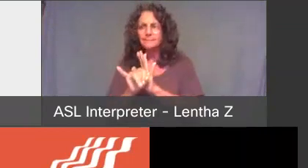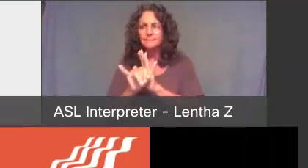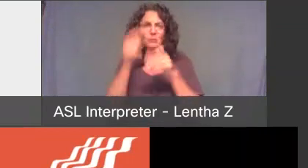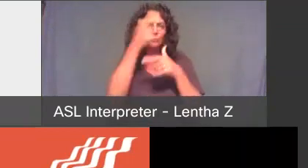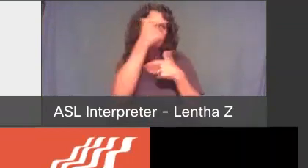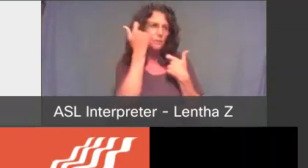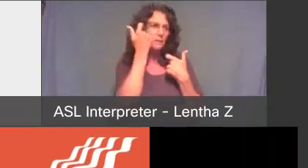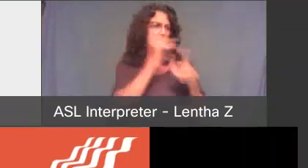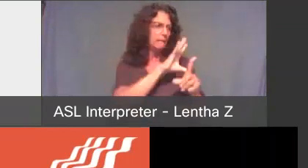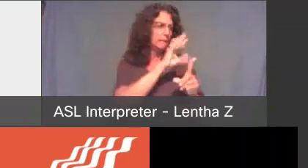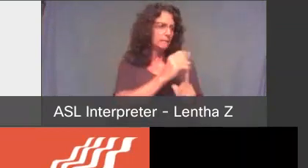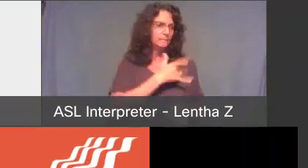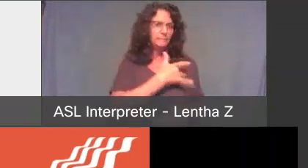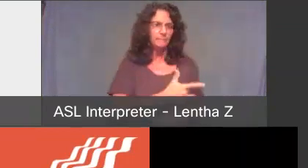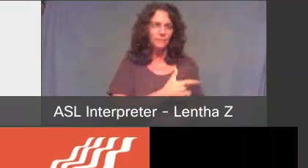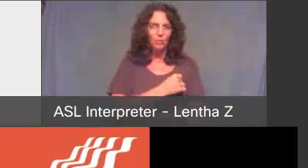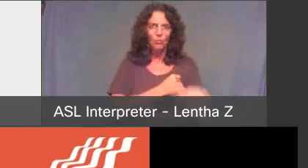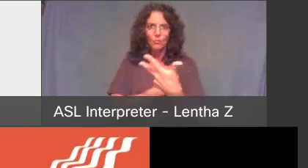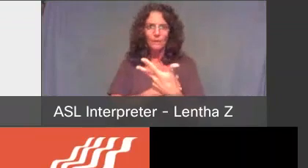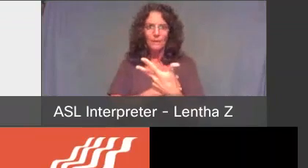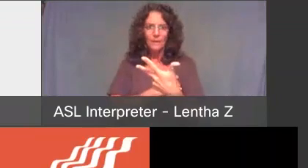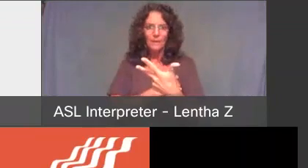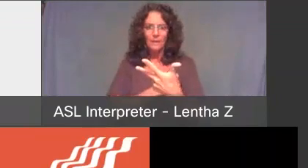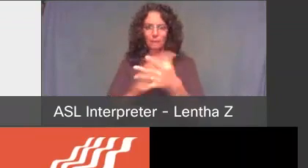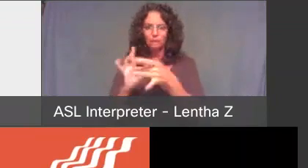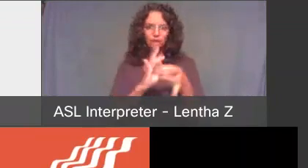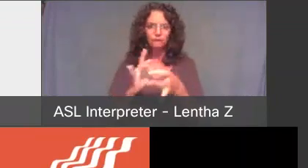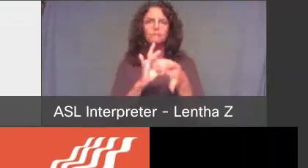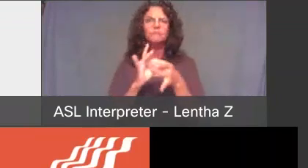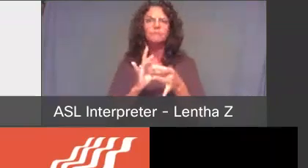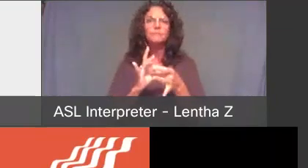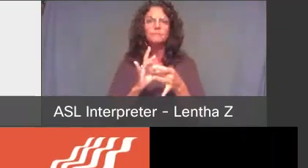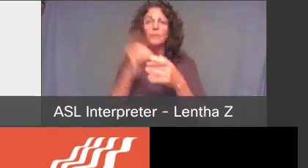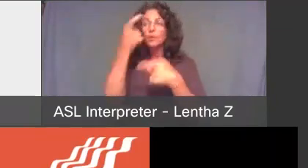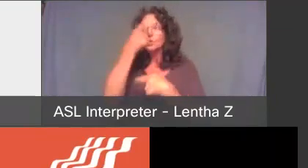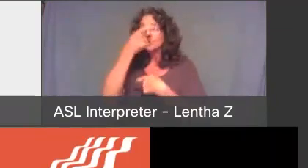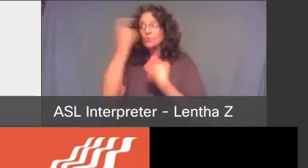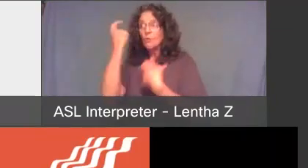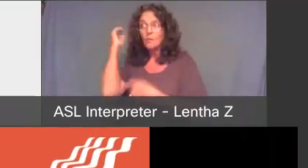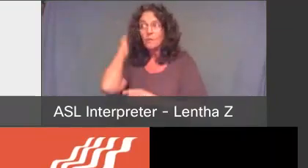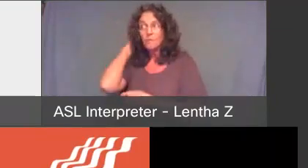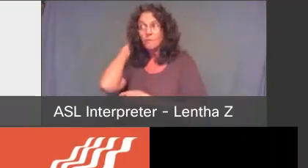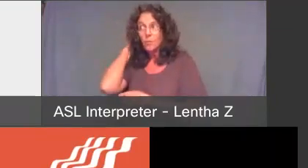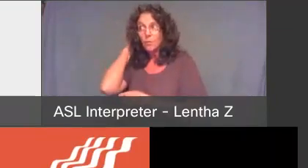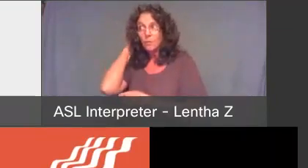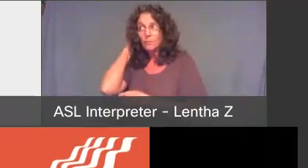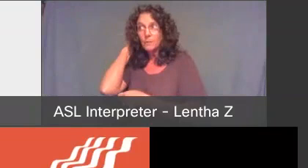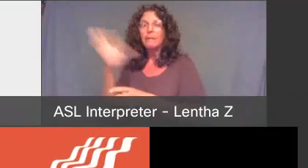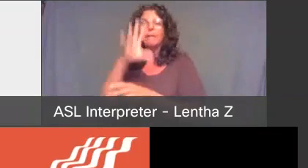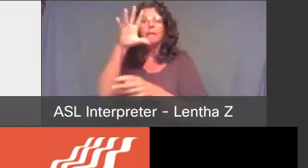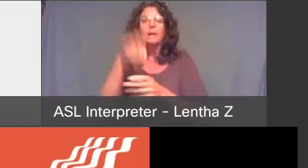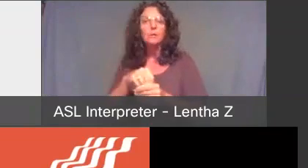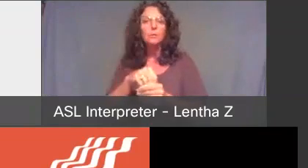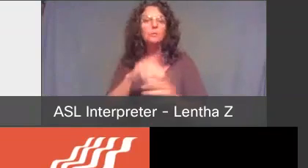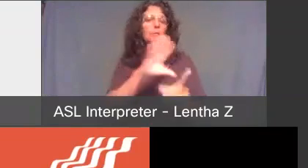cultural sensitivity as concepts are also interconnected. I can't be trauma informed without also being culturally sensitive. if I'm truly